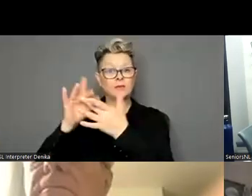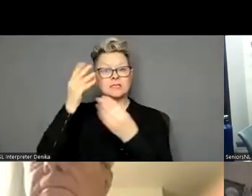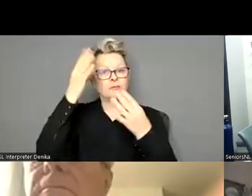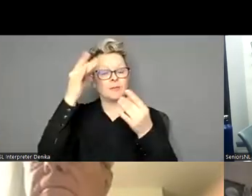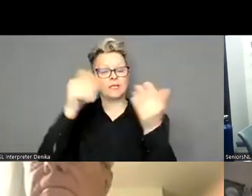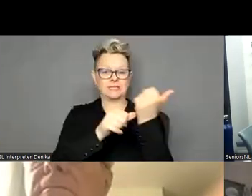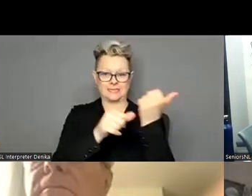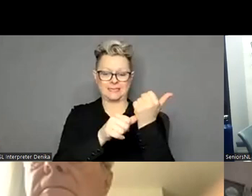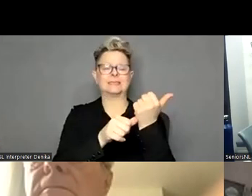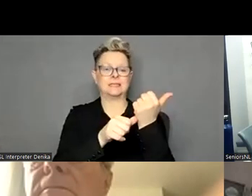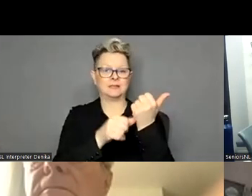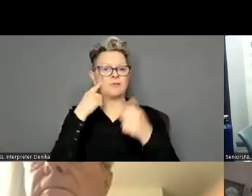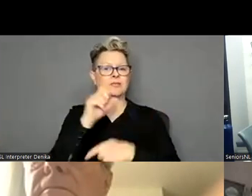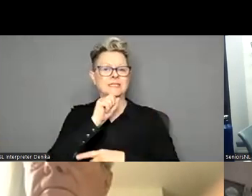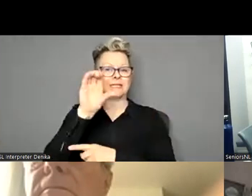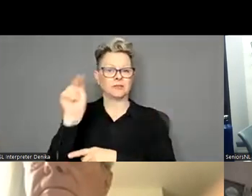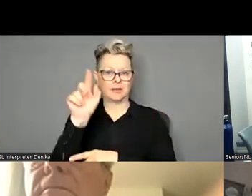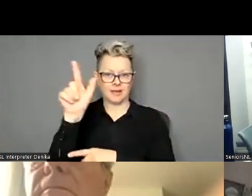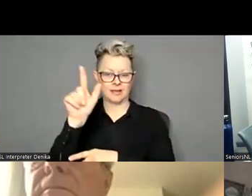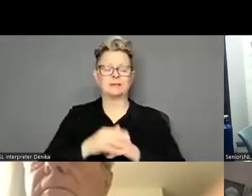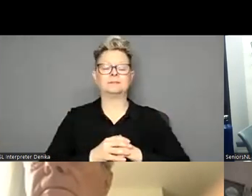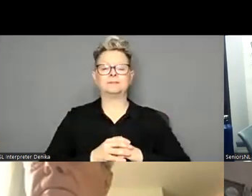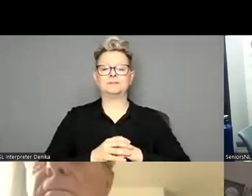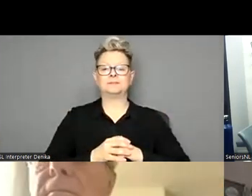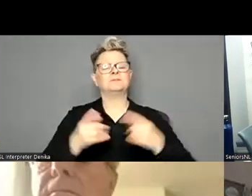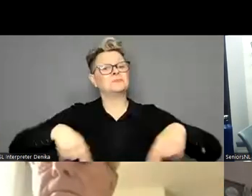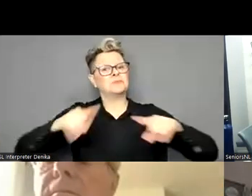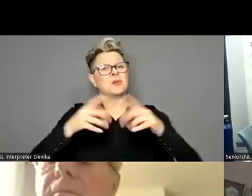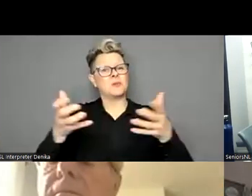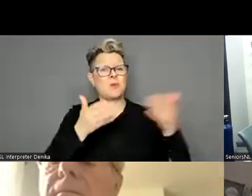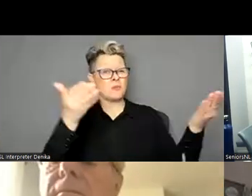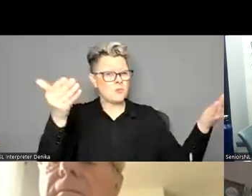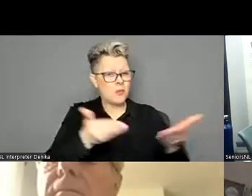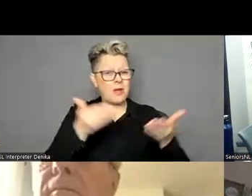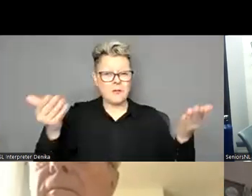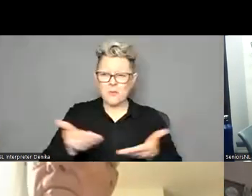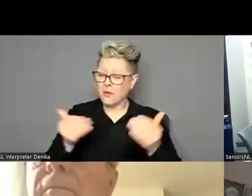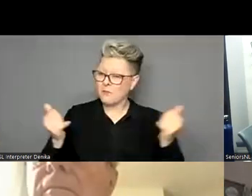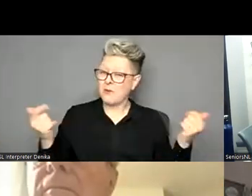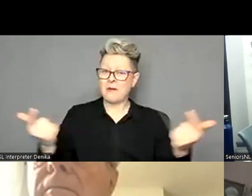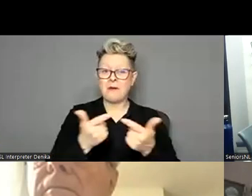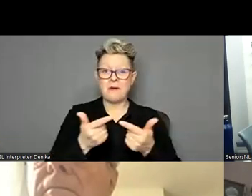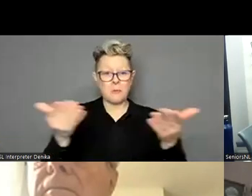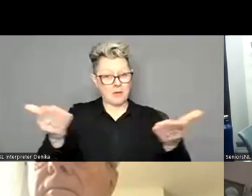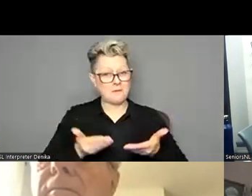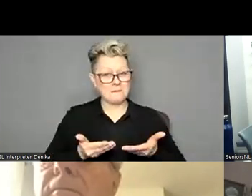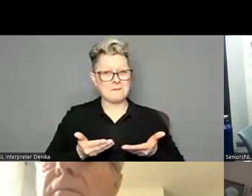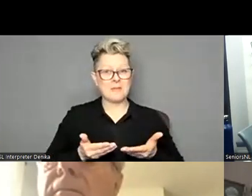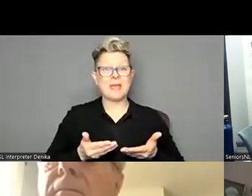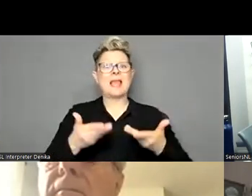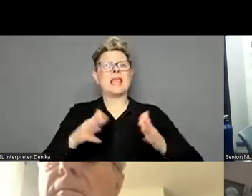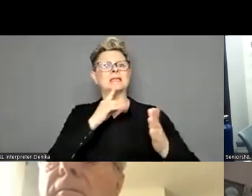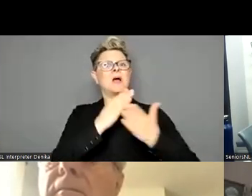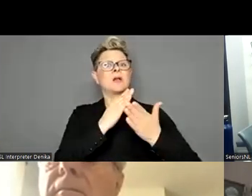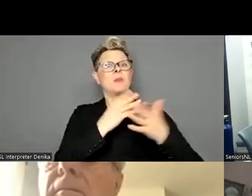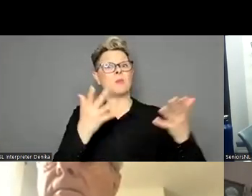Assistant at Seniors NL. And we would like to welcome you to this week's Let's Talk About the importance of